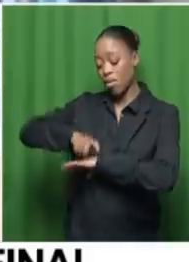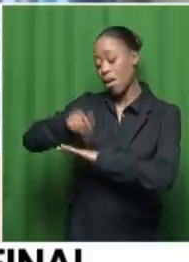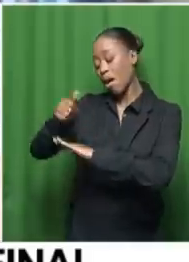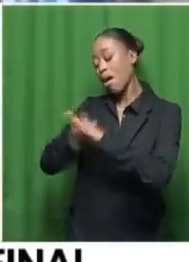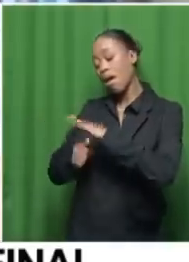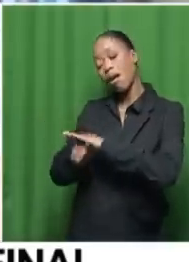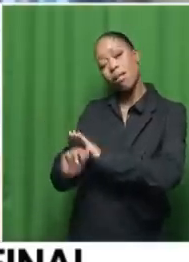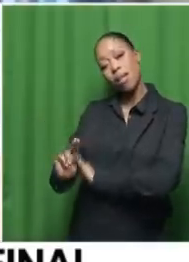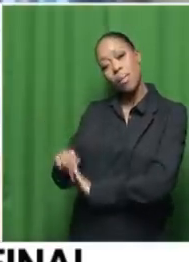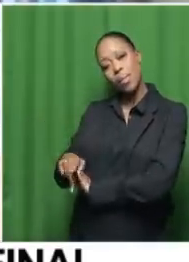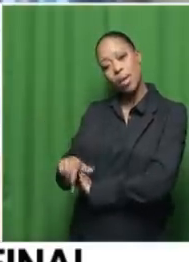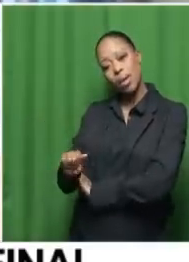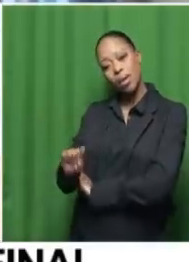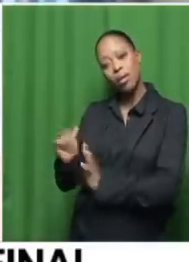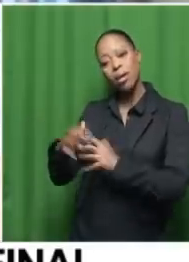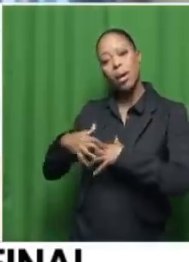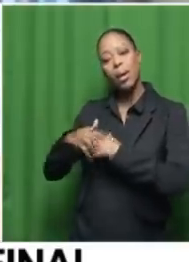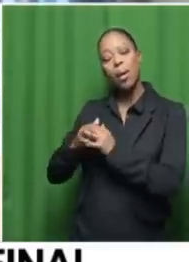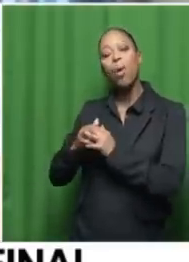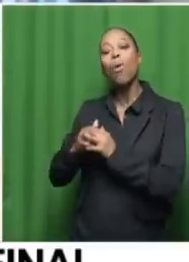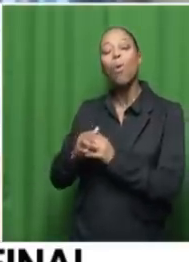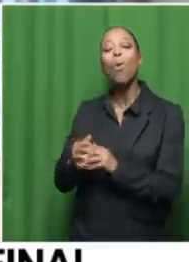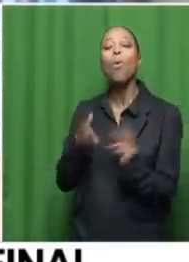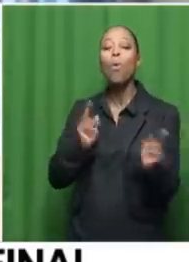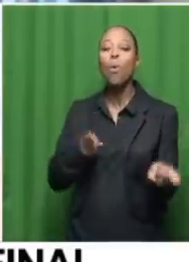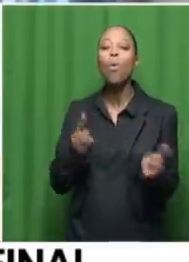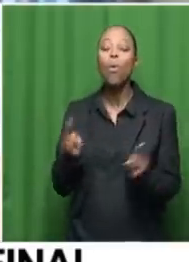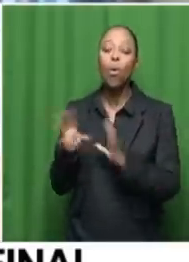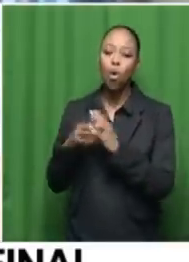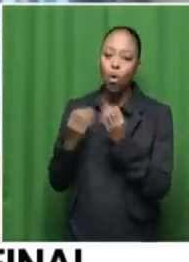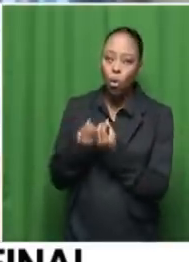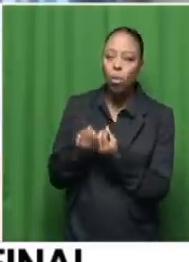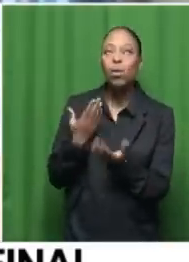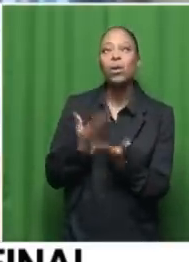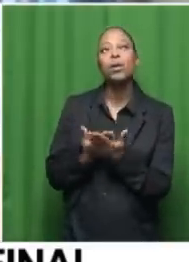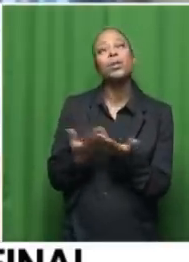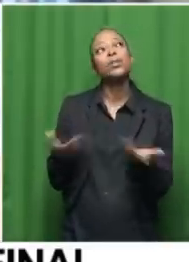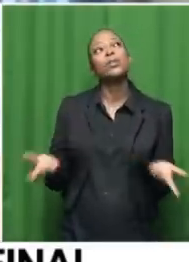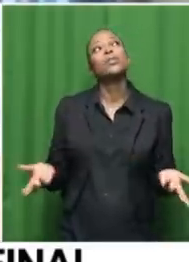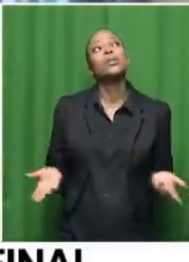NPA, were created by an ordinary statute which could be